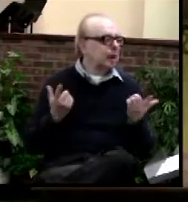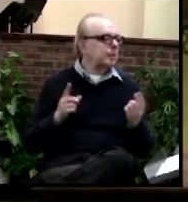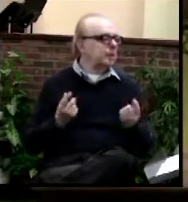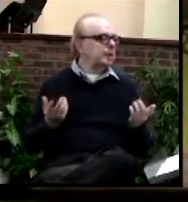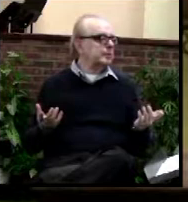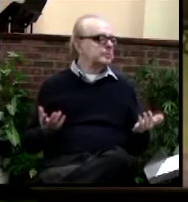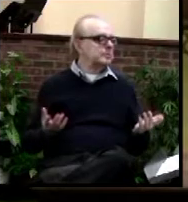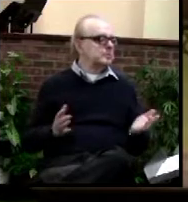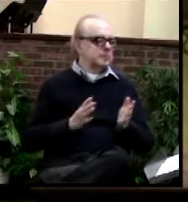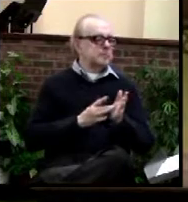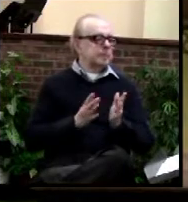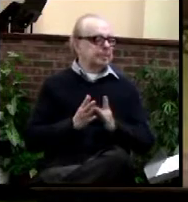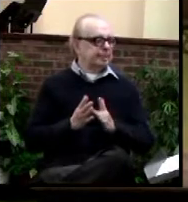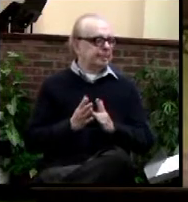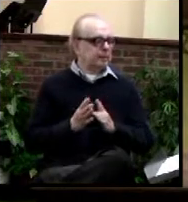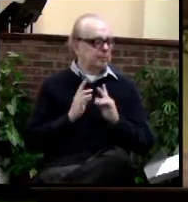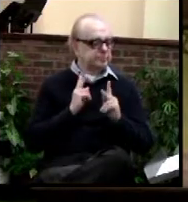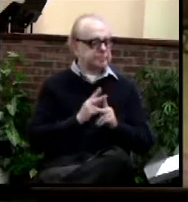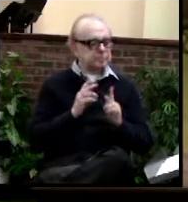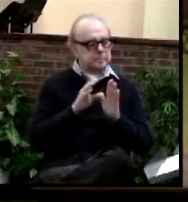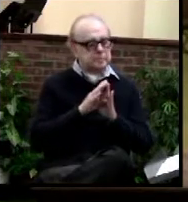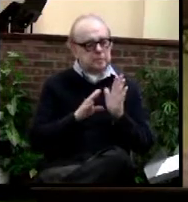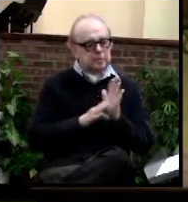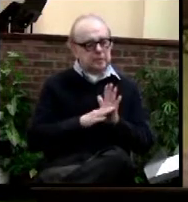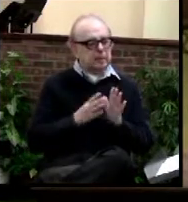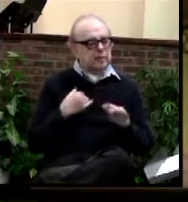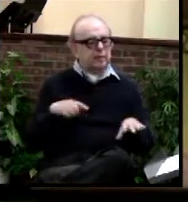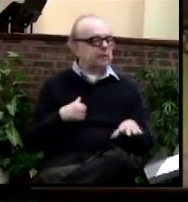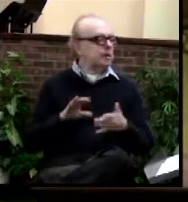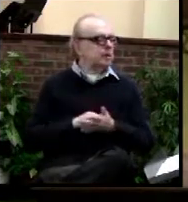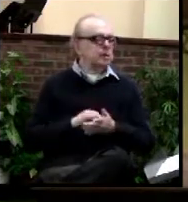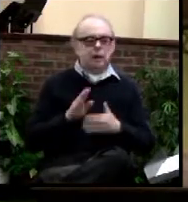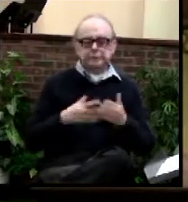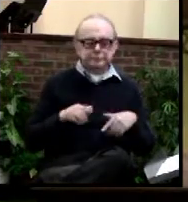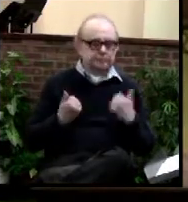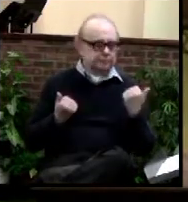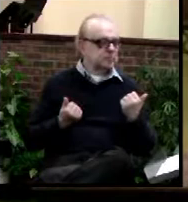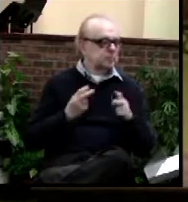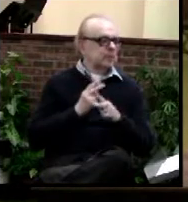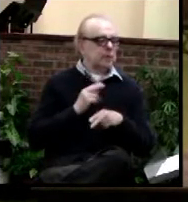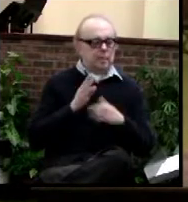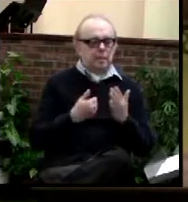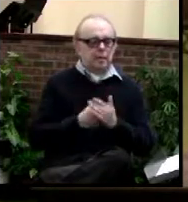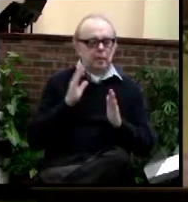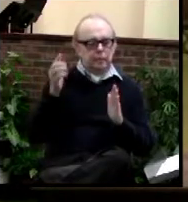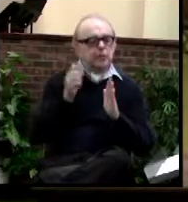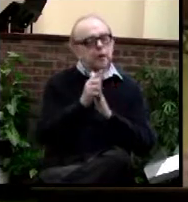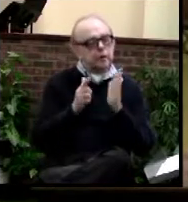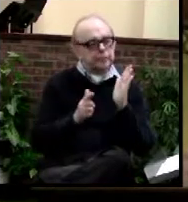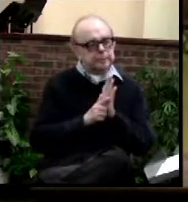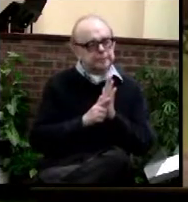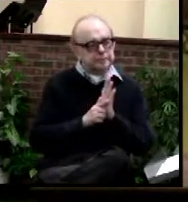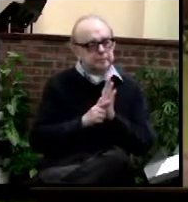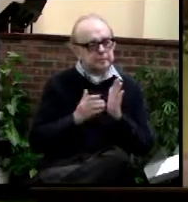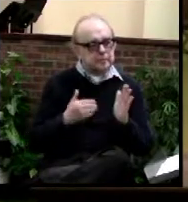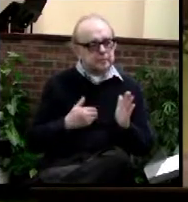And he says, "Well, keep the commandments." And the guy says, "I've done that. All my life I have kept all of your laws. I have